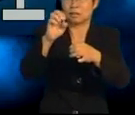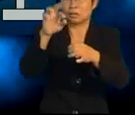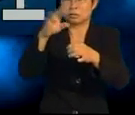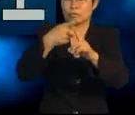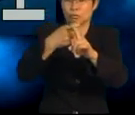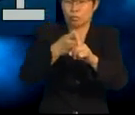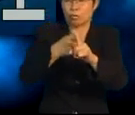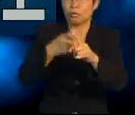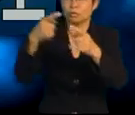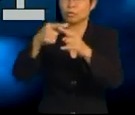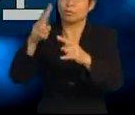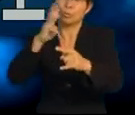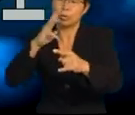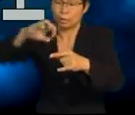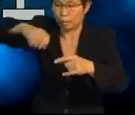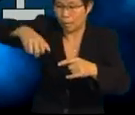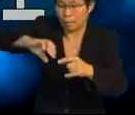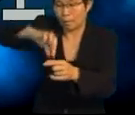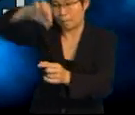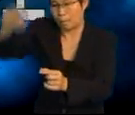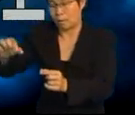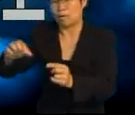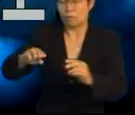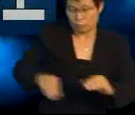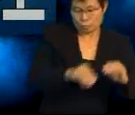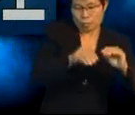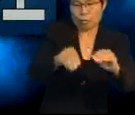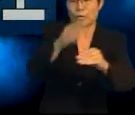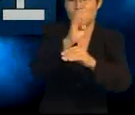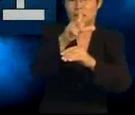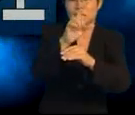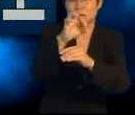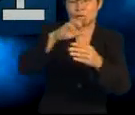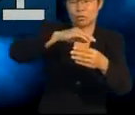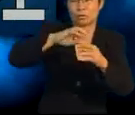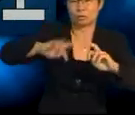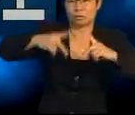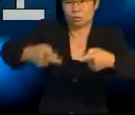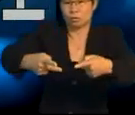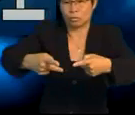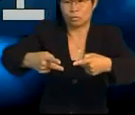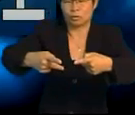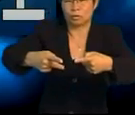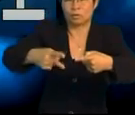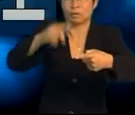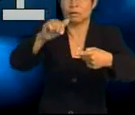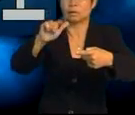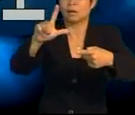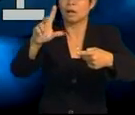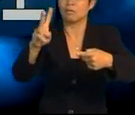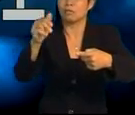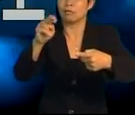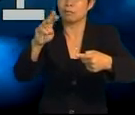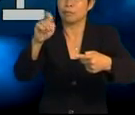the earth through the water pipe. This flow of electrons causes the pointer on the galvanometer to